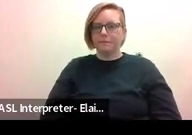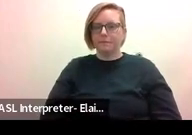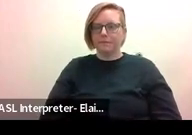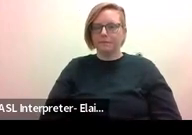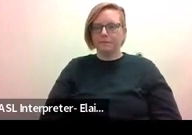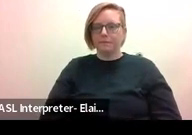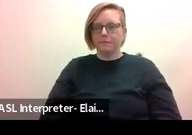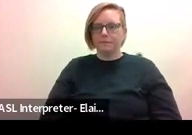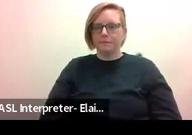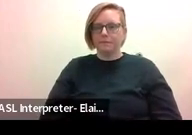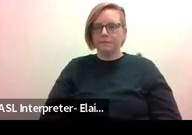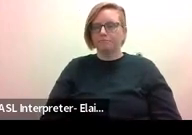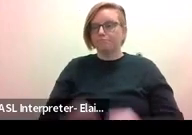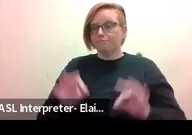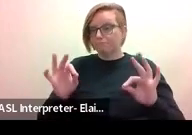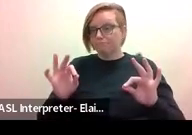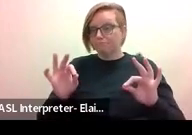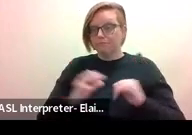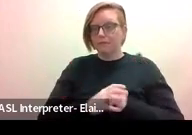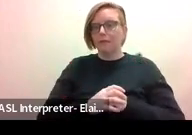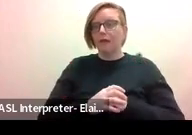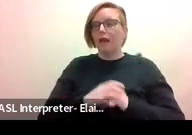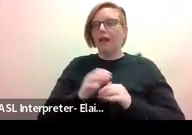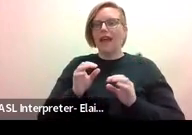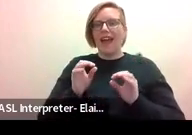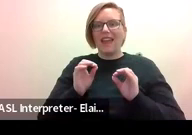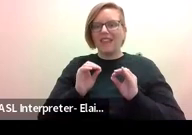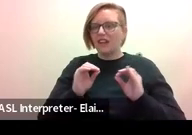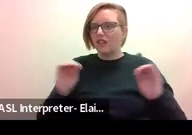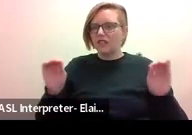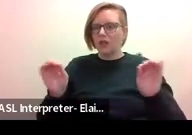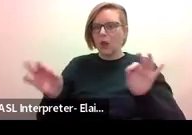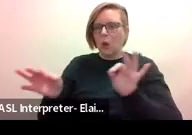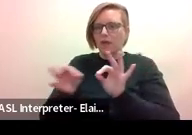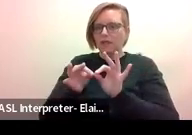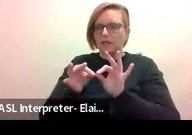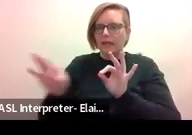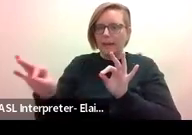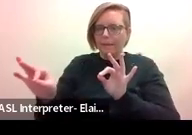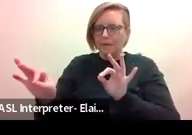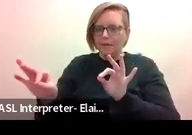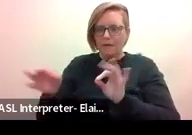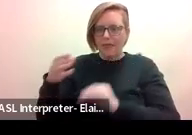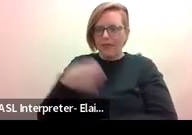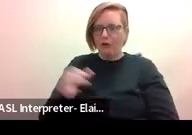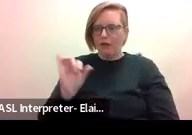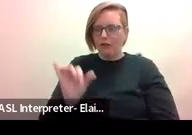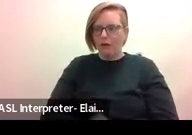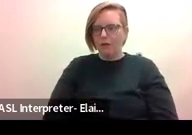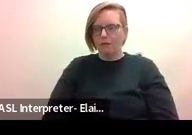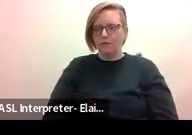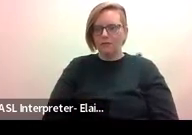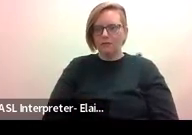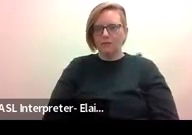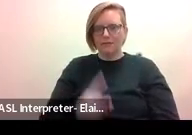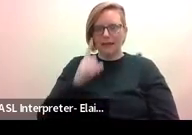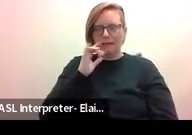Awesome. The other thing is there's no given statement in this goal. I think that was just an